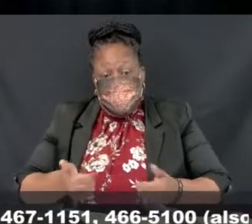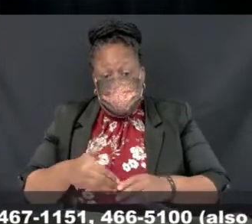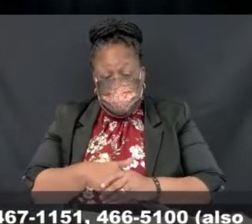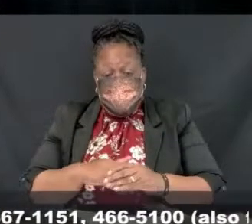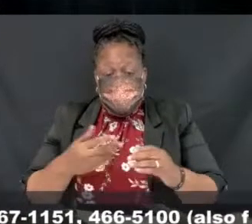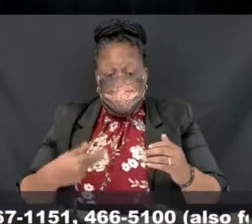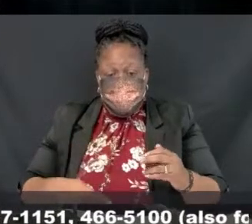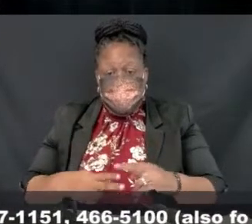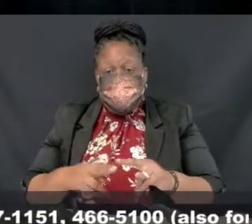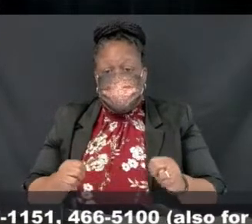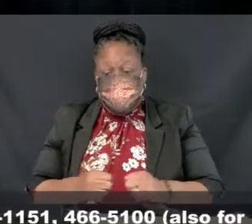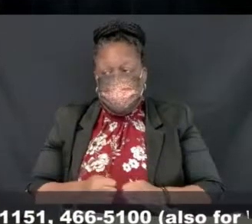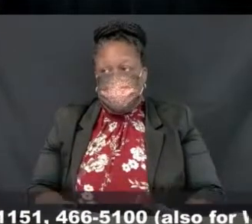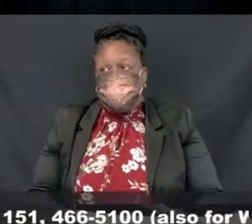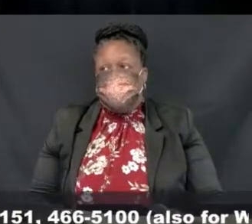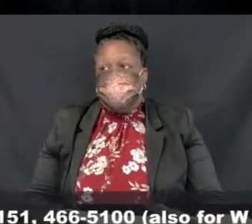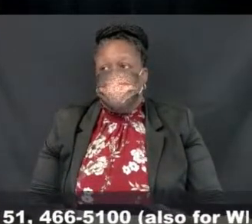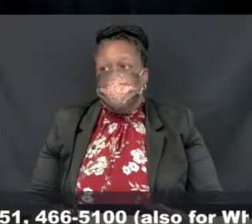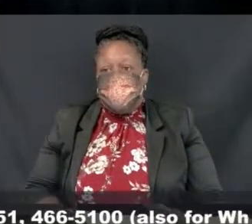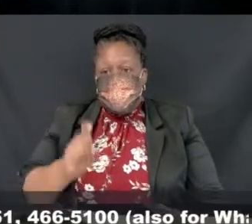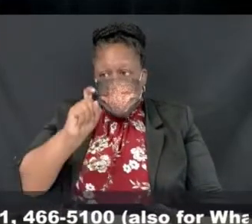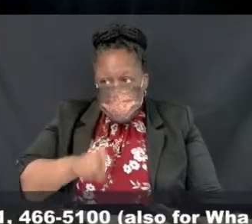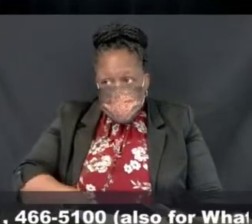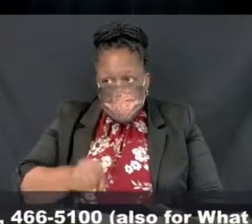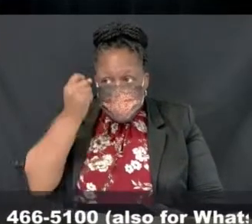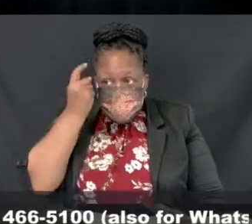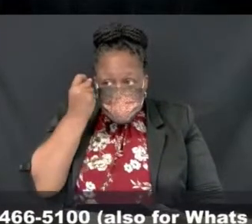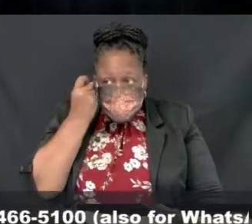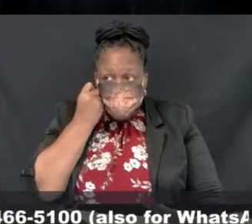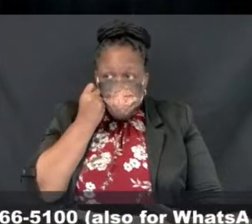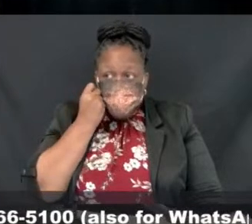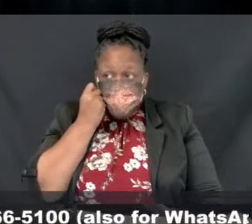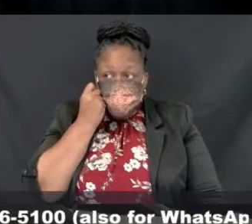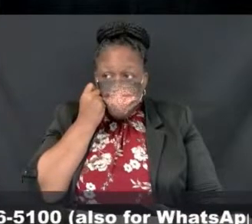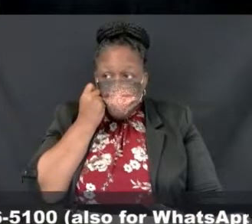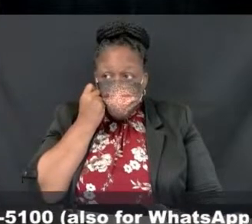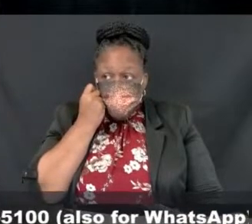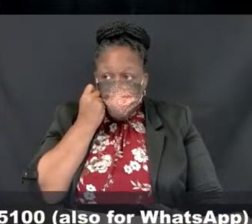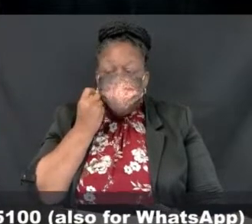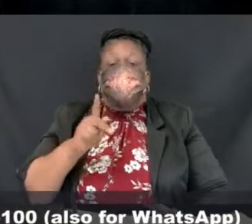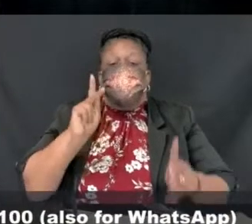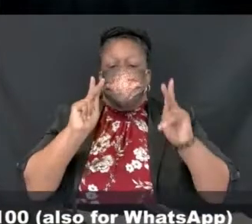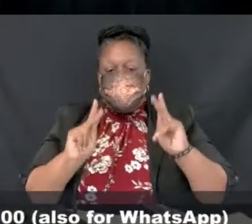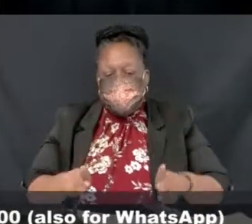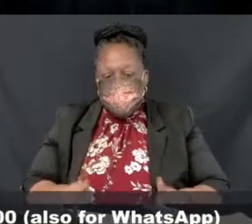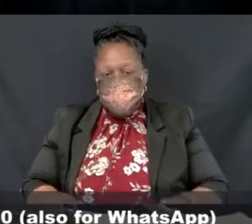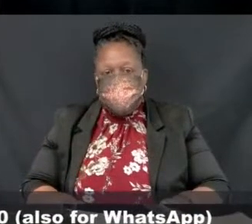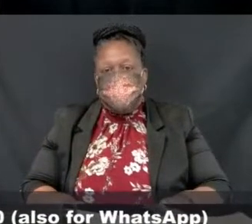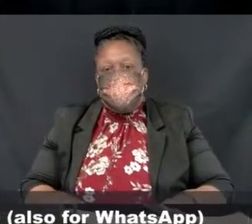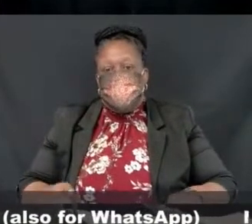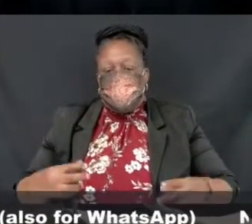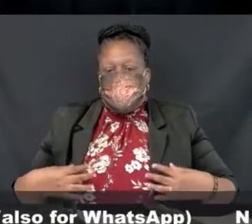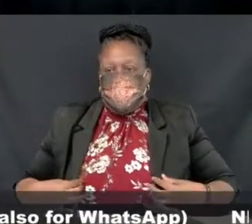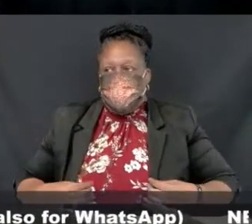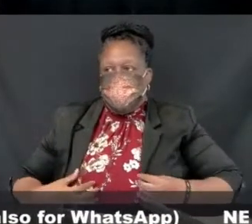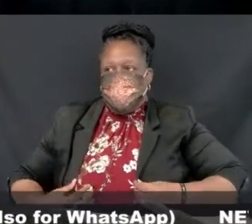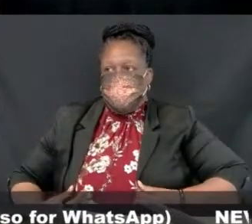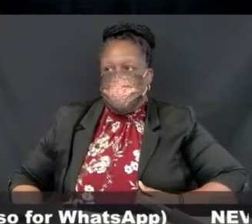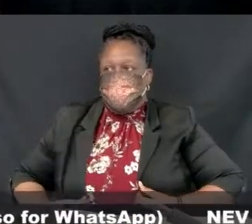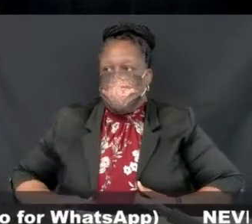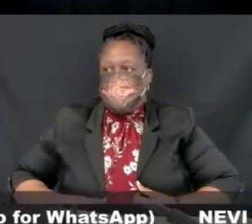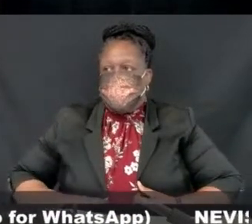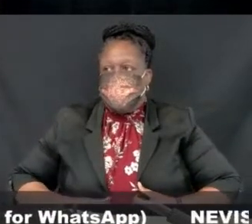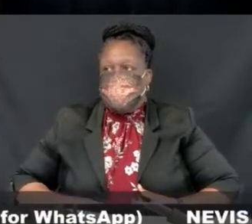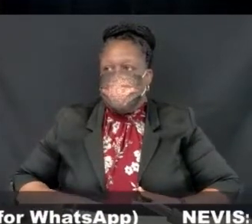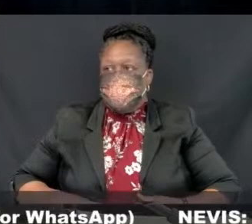Of key importance, must note, our field workers clearly identified or outfitted, will be